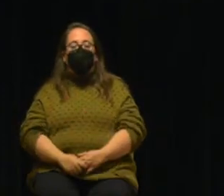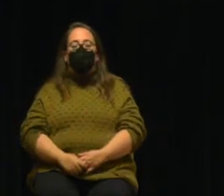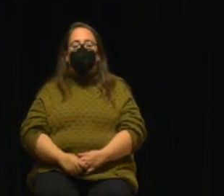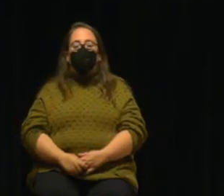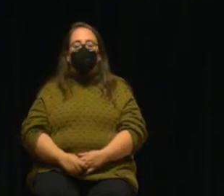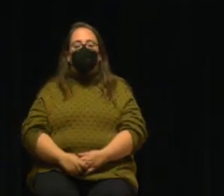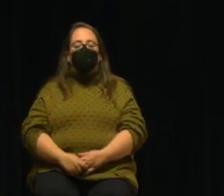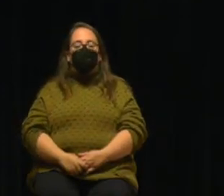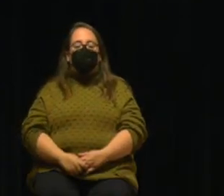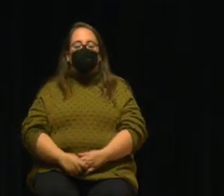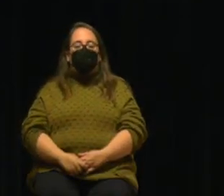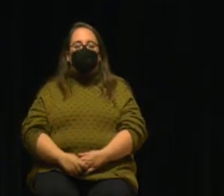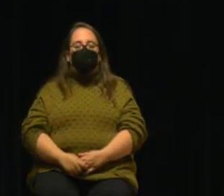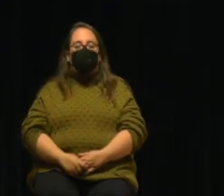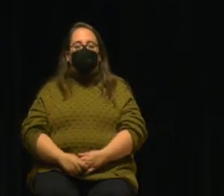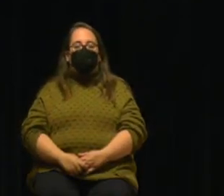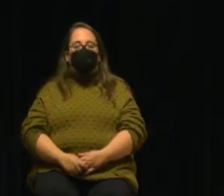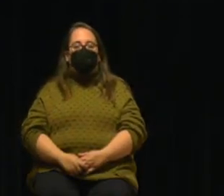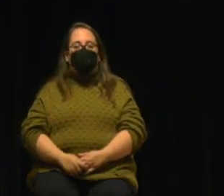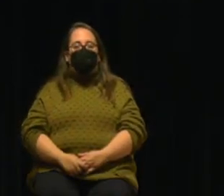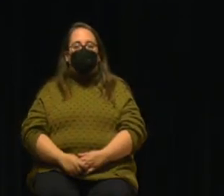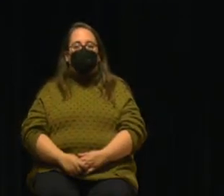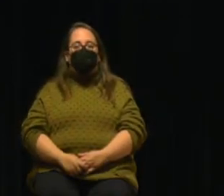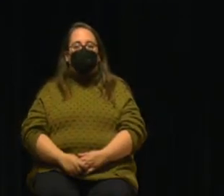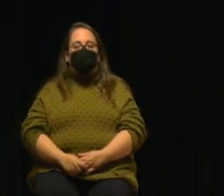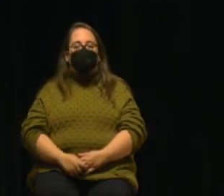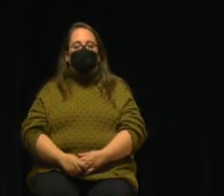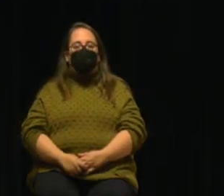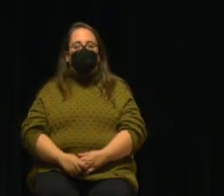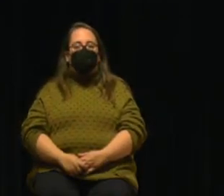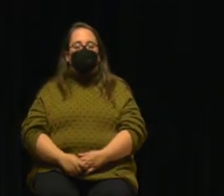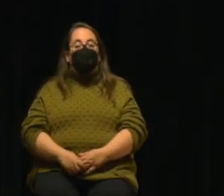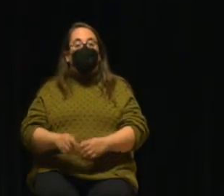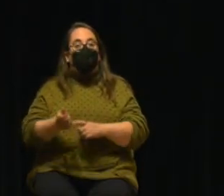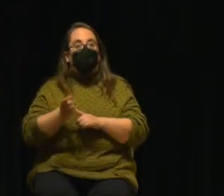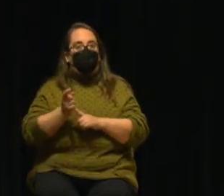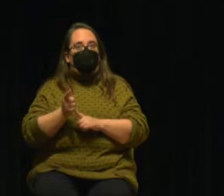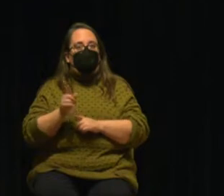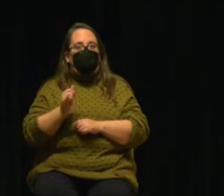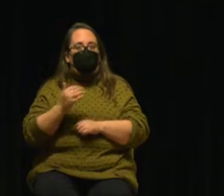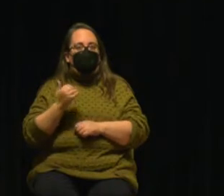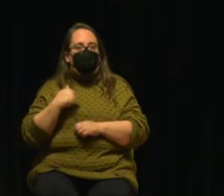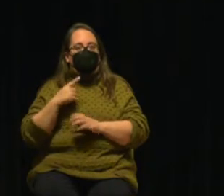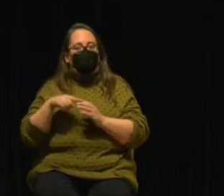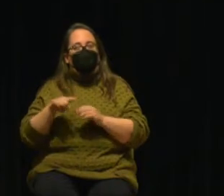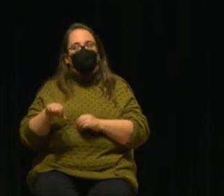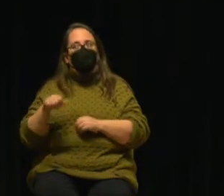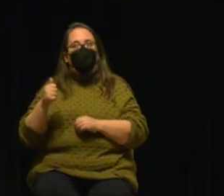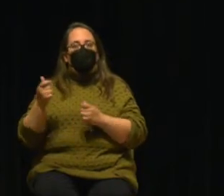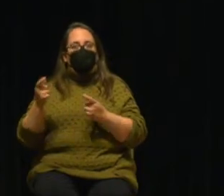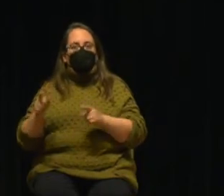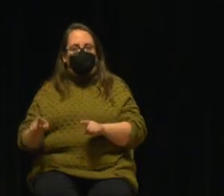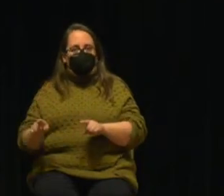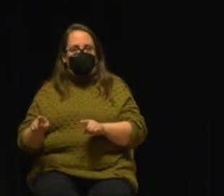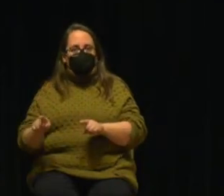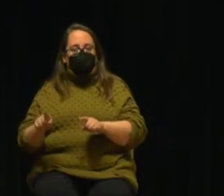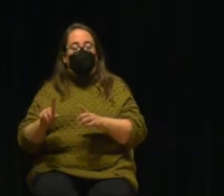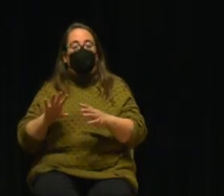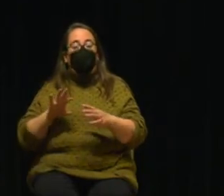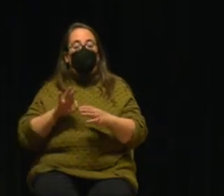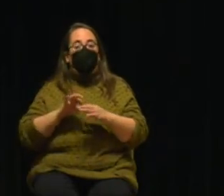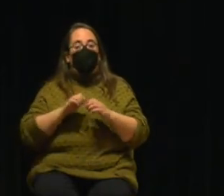This moment also reminds us of another important element in Still's life. That is the connection